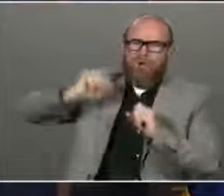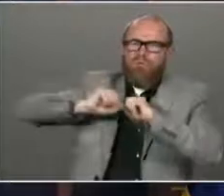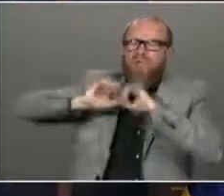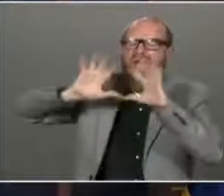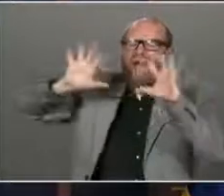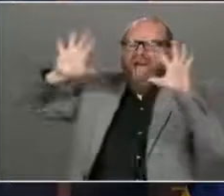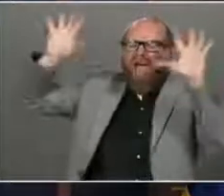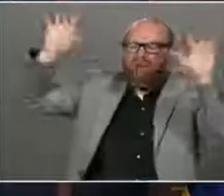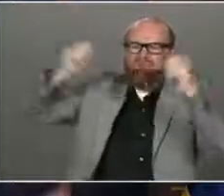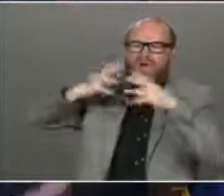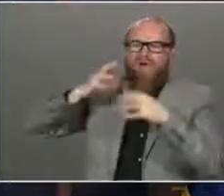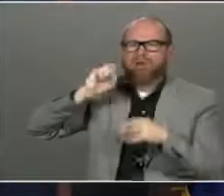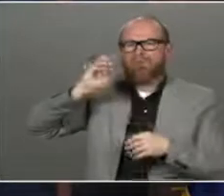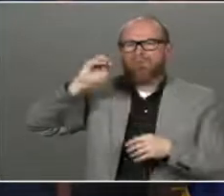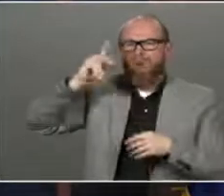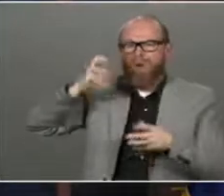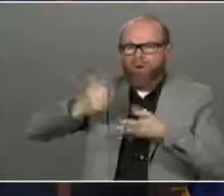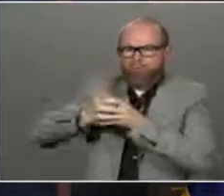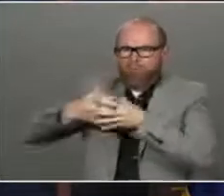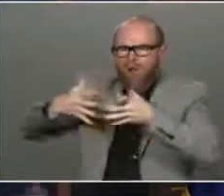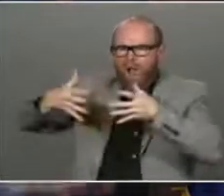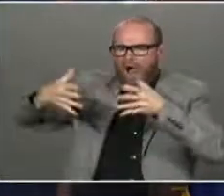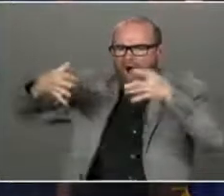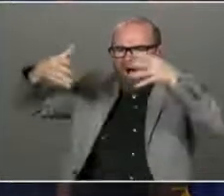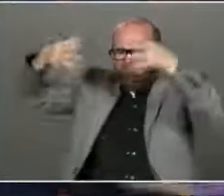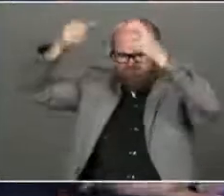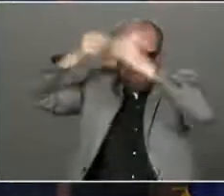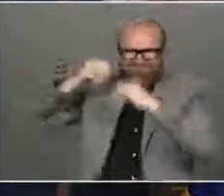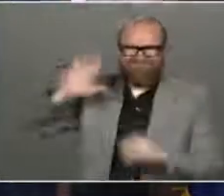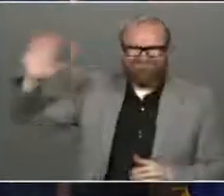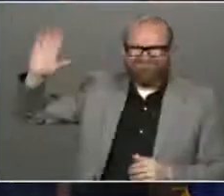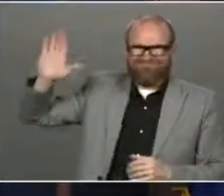decision isn't between saving the world and